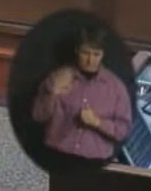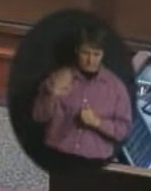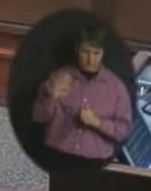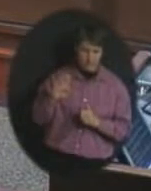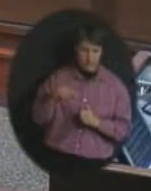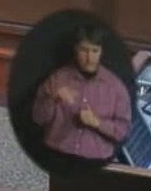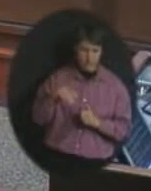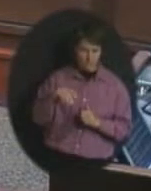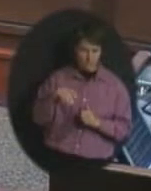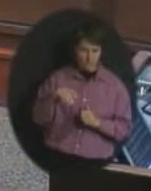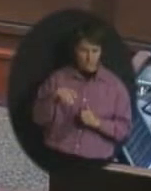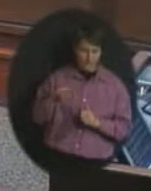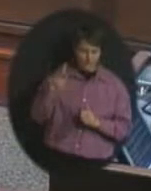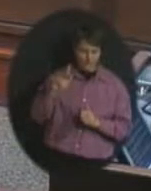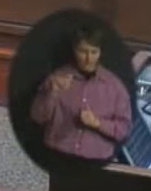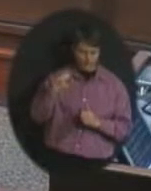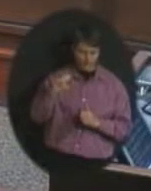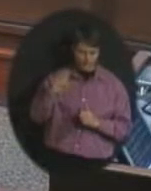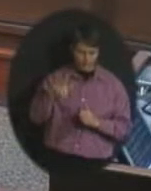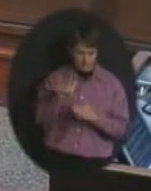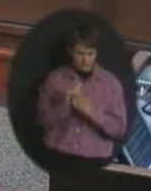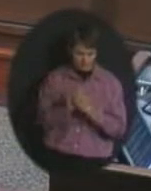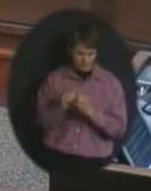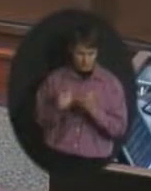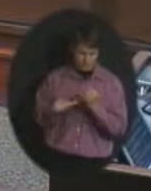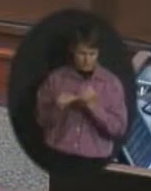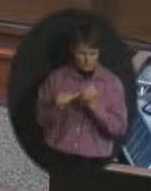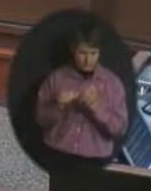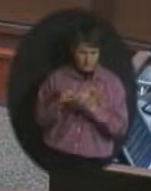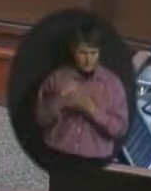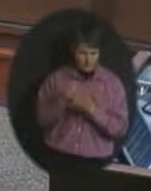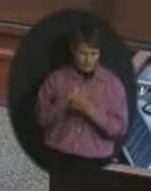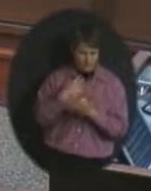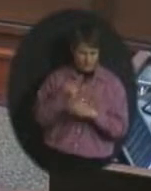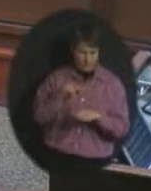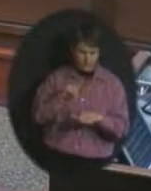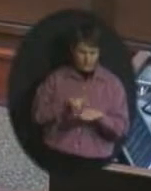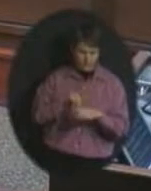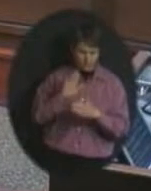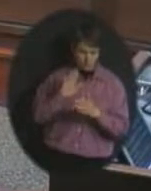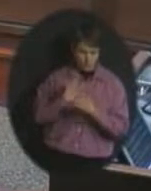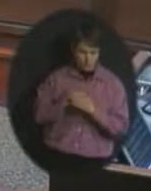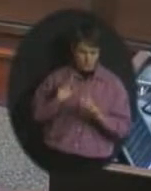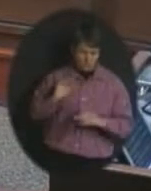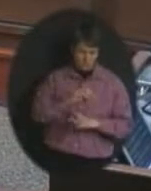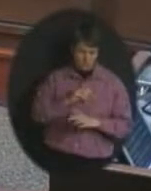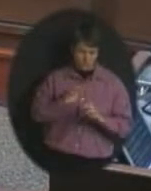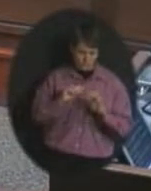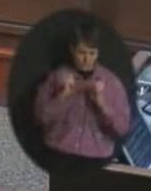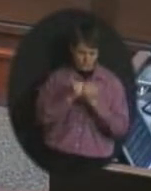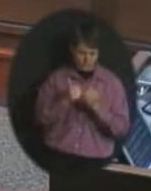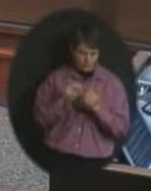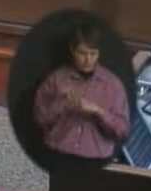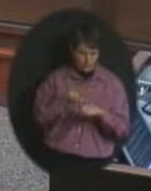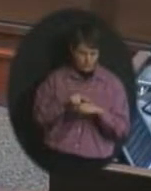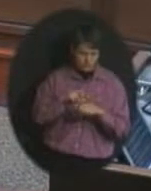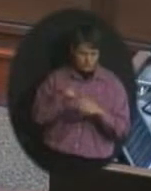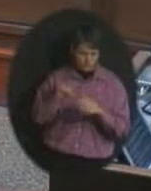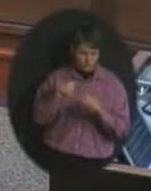the KASB Legal Assistance Fund, and the National School Boards Association National Affiliate Program for the period